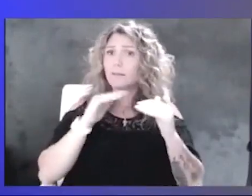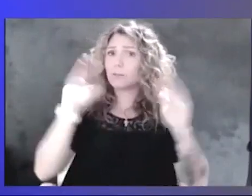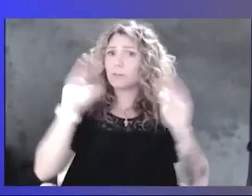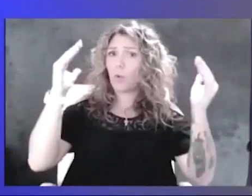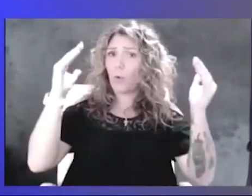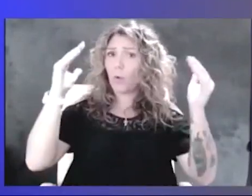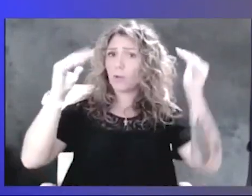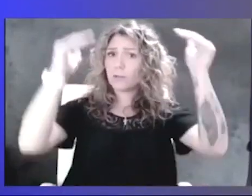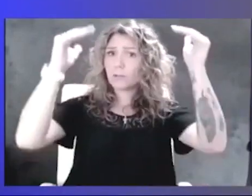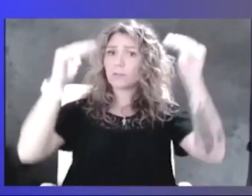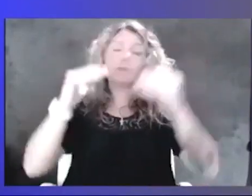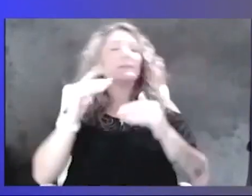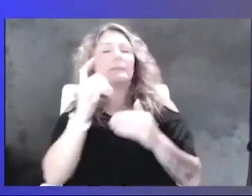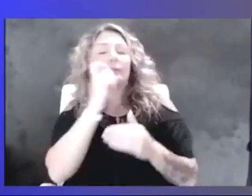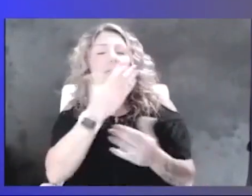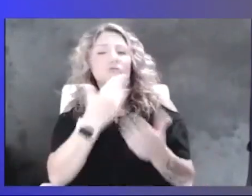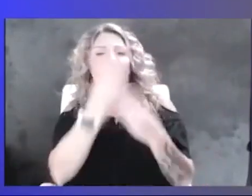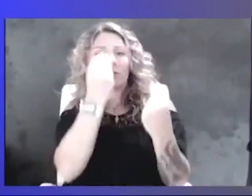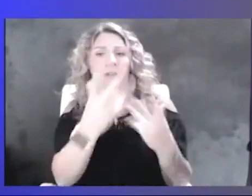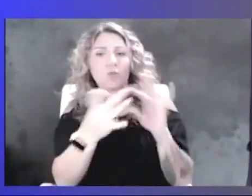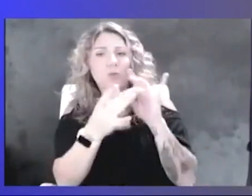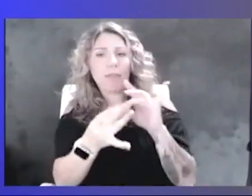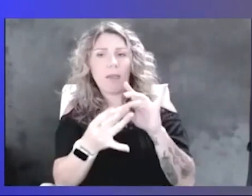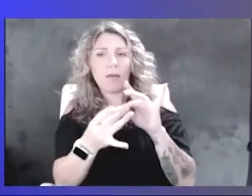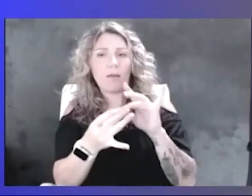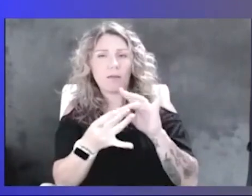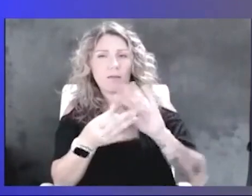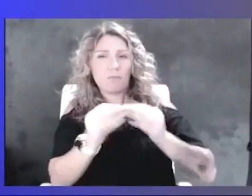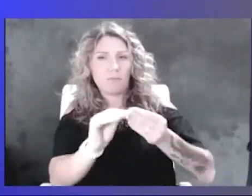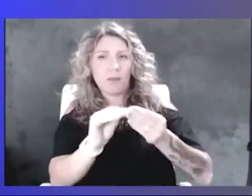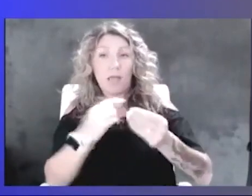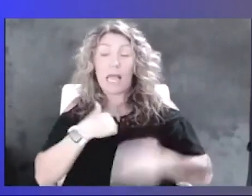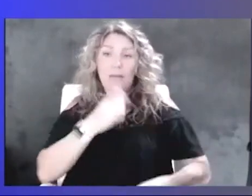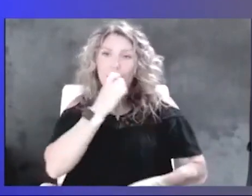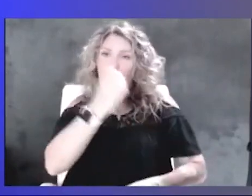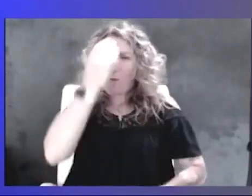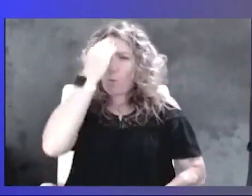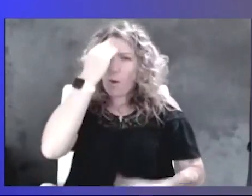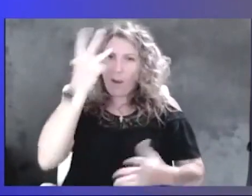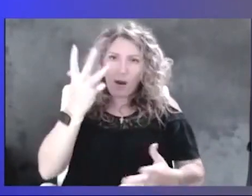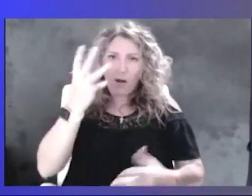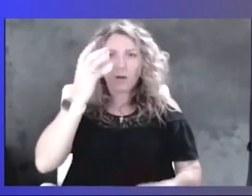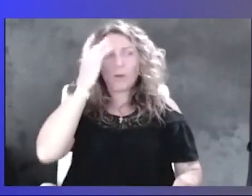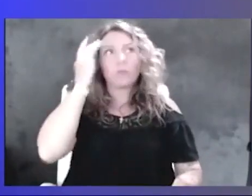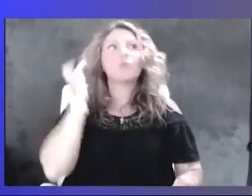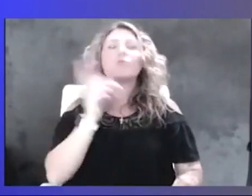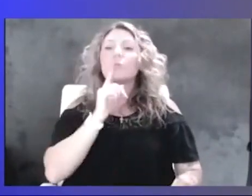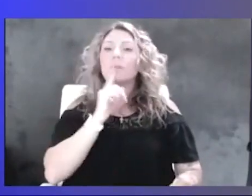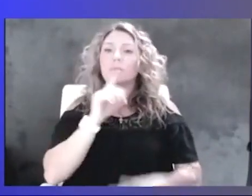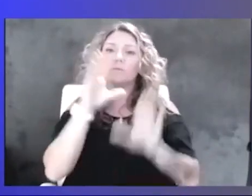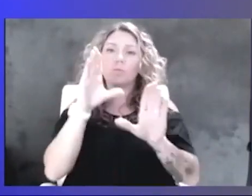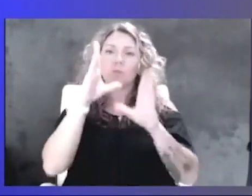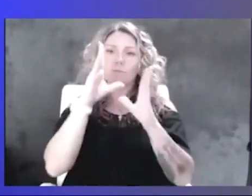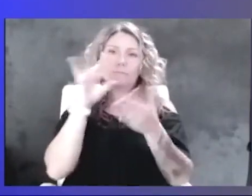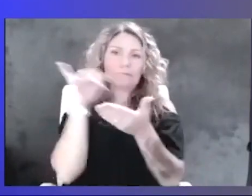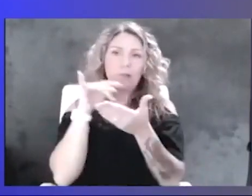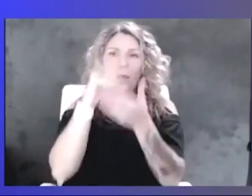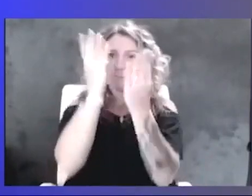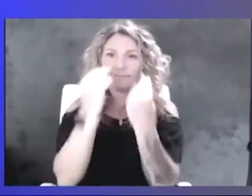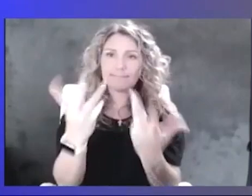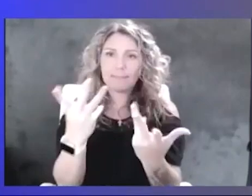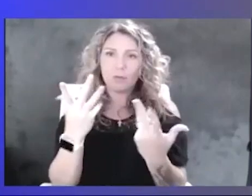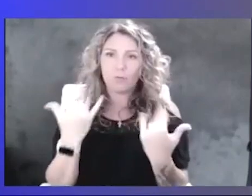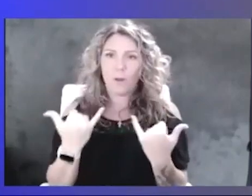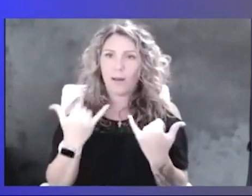in terms of, I am not aware of really great data on that at this point. So I would defer that